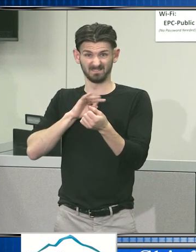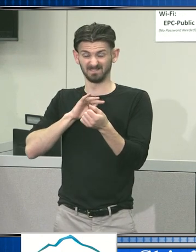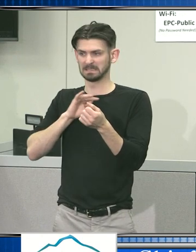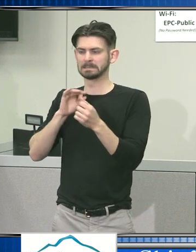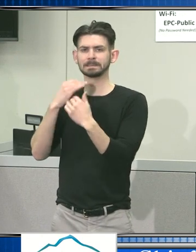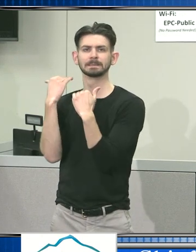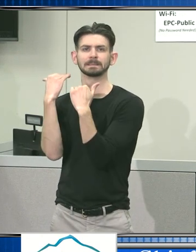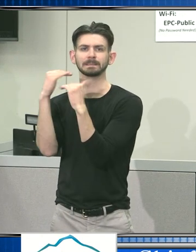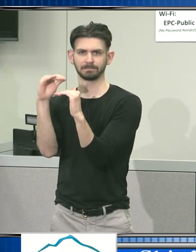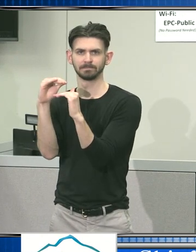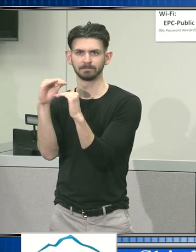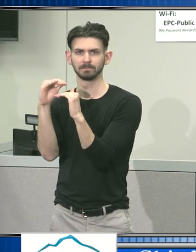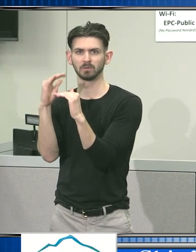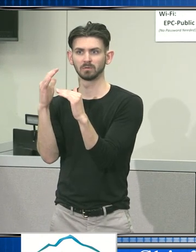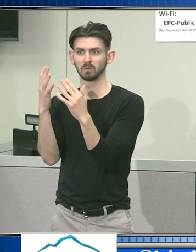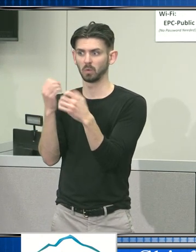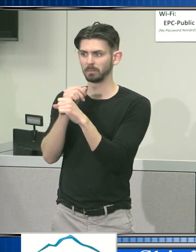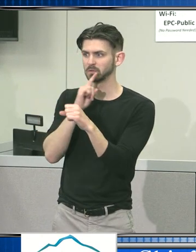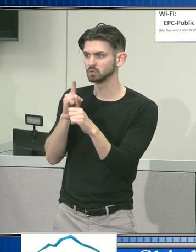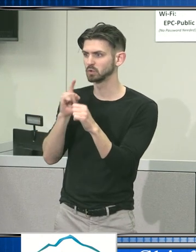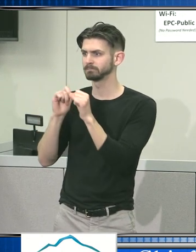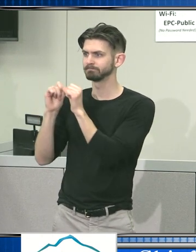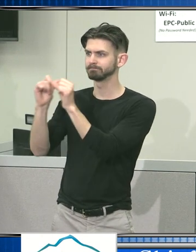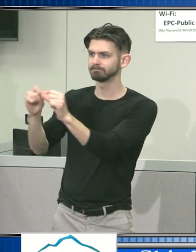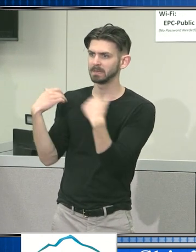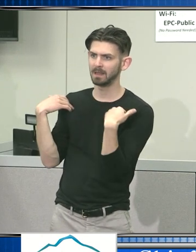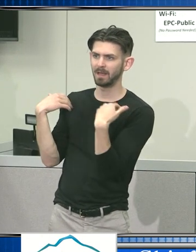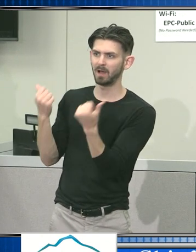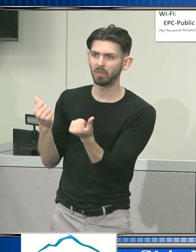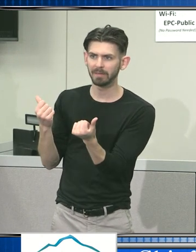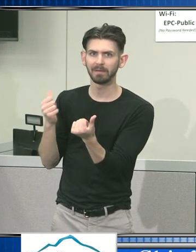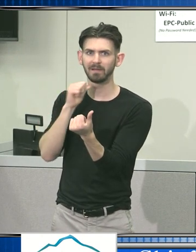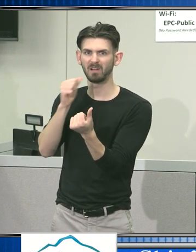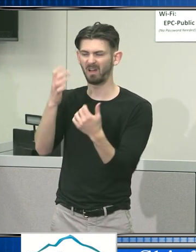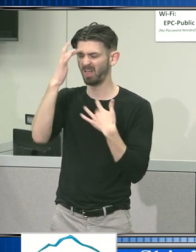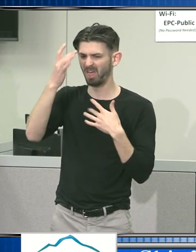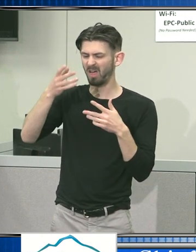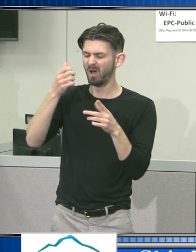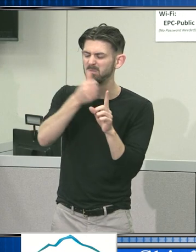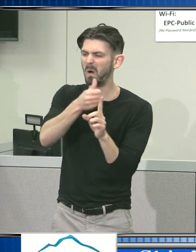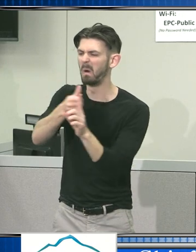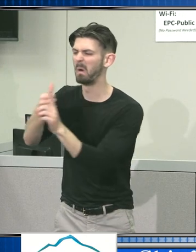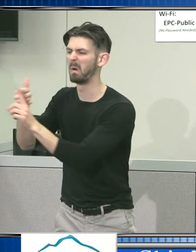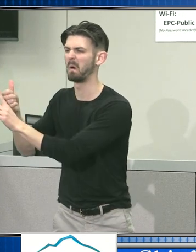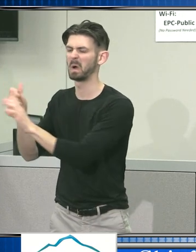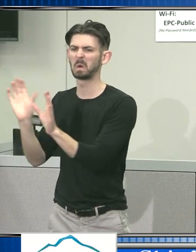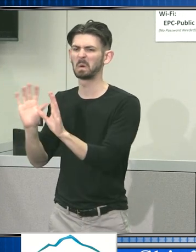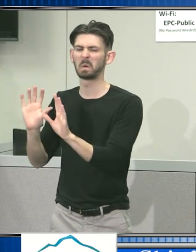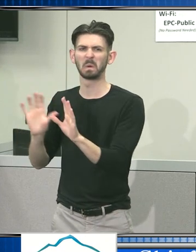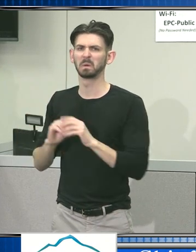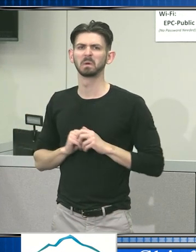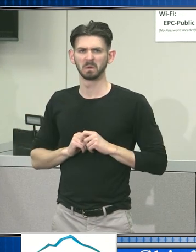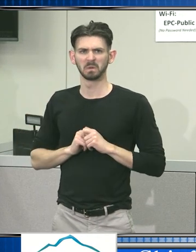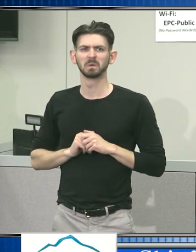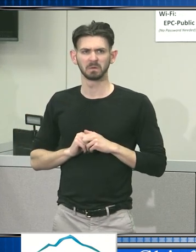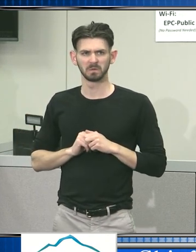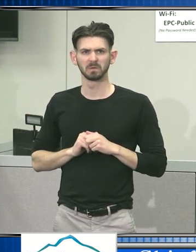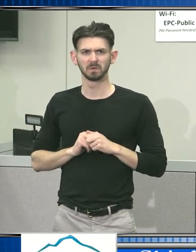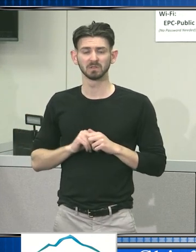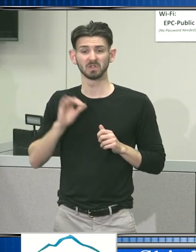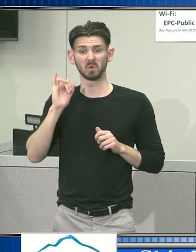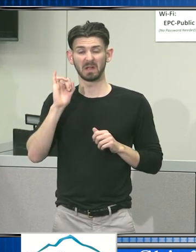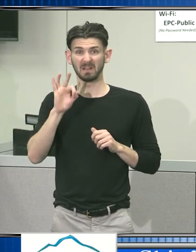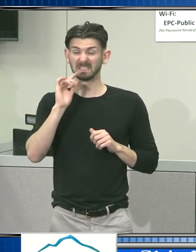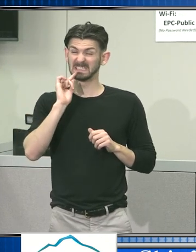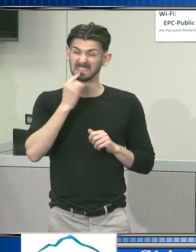to keep them healthy and keep maintain their ability to respond to those people in Colorado Springs who most need our